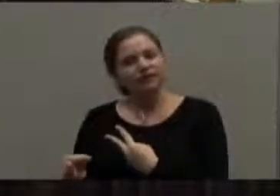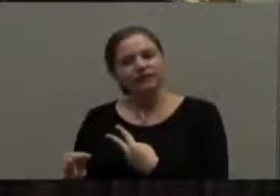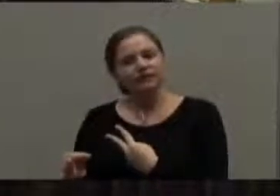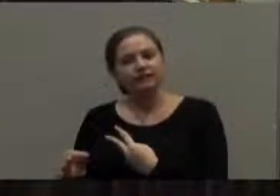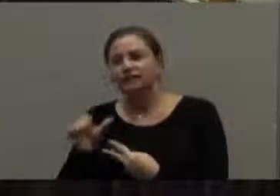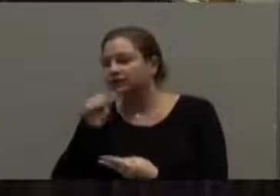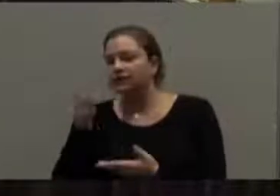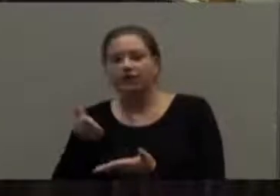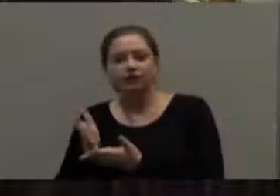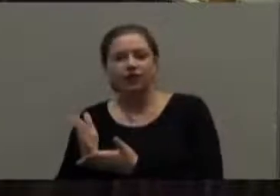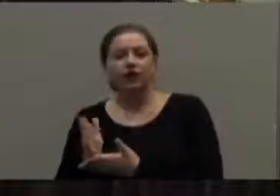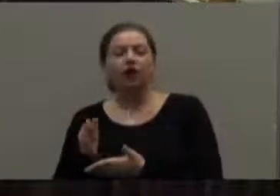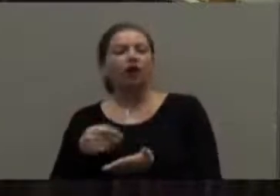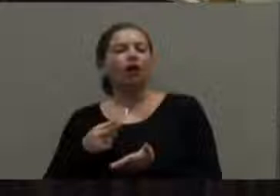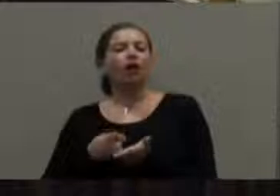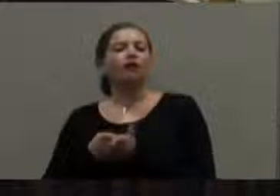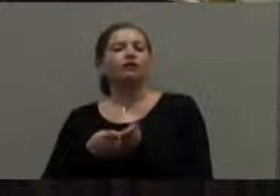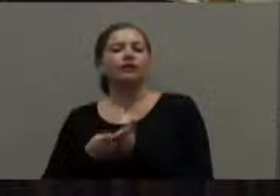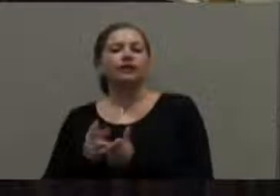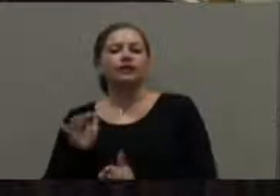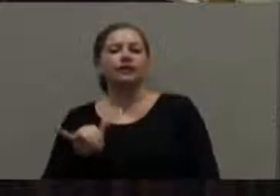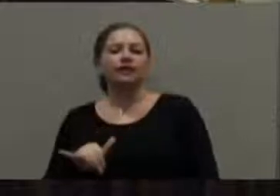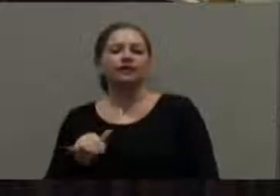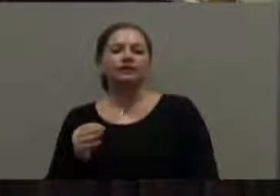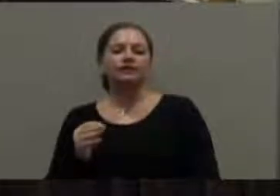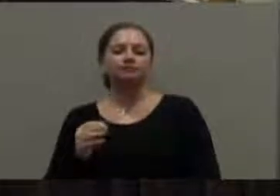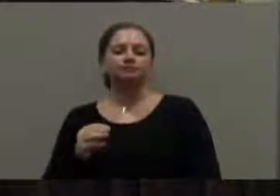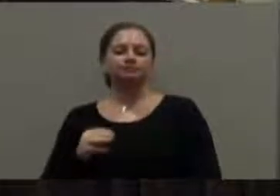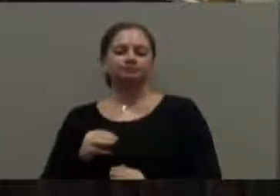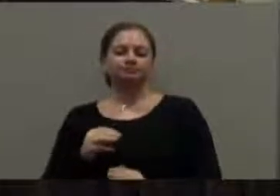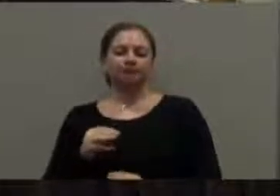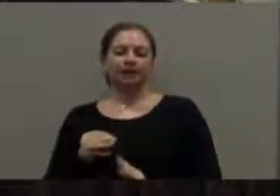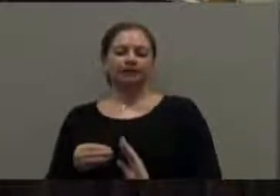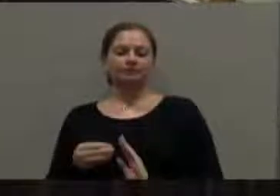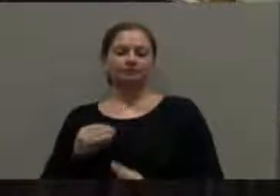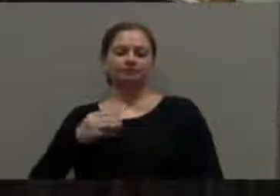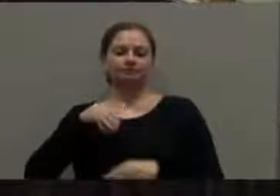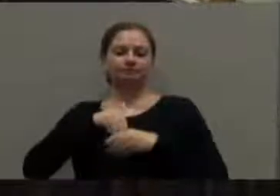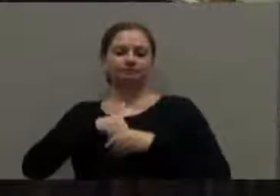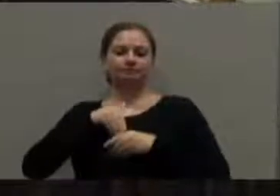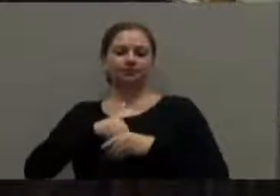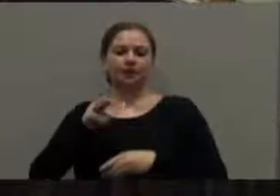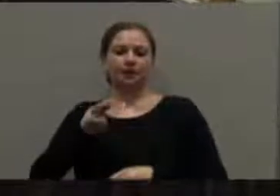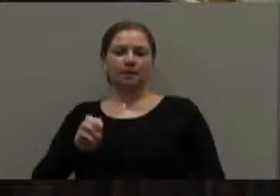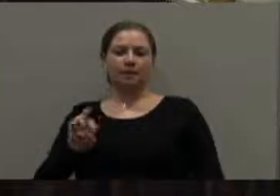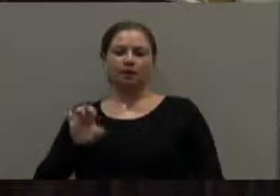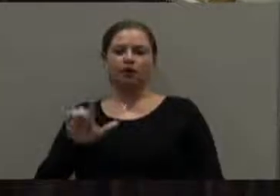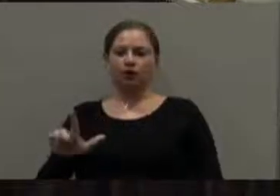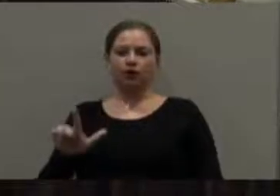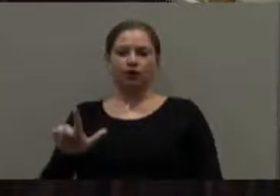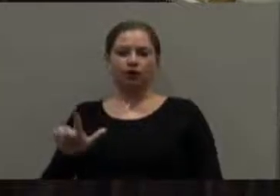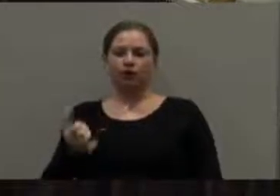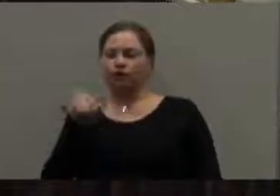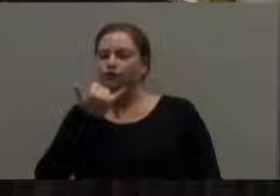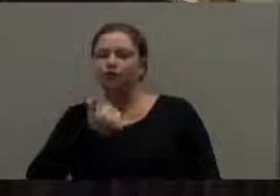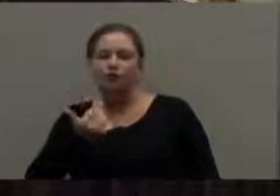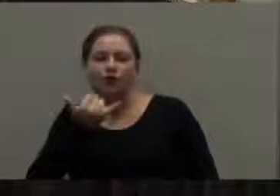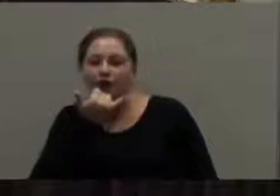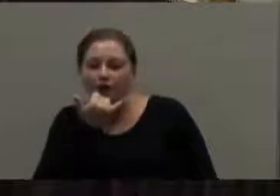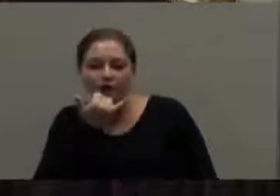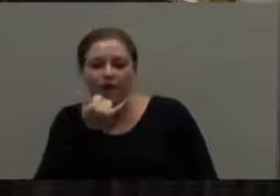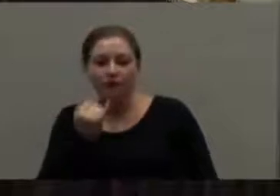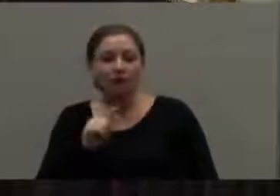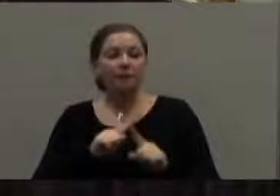I really think it's morally wrong to do that. But that's my opinion. You all do, if you have enough